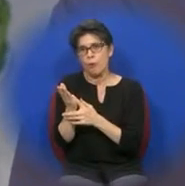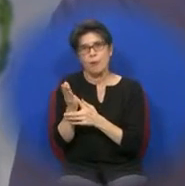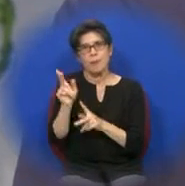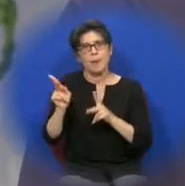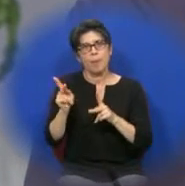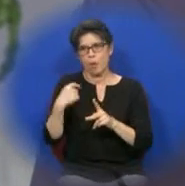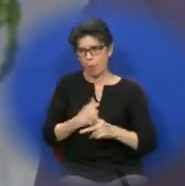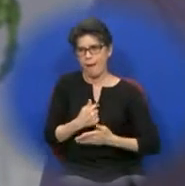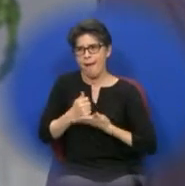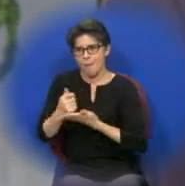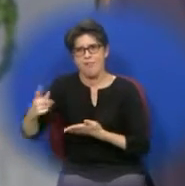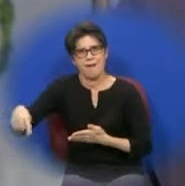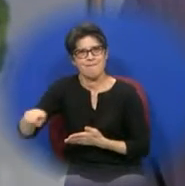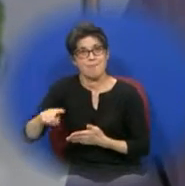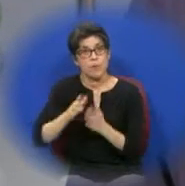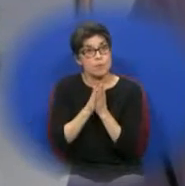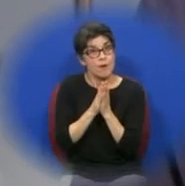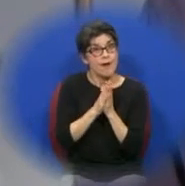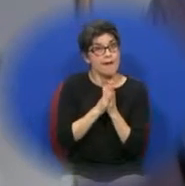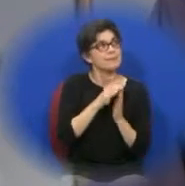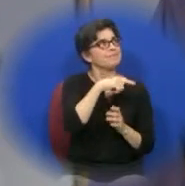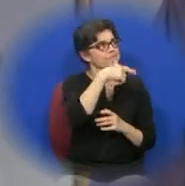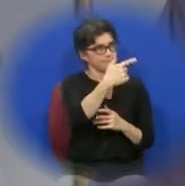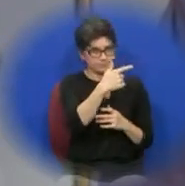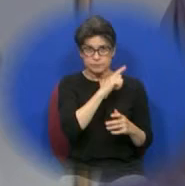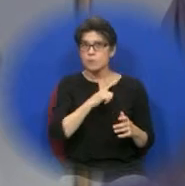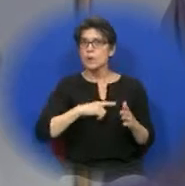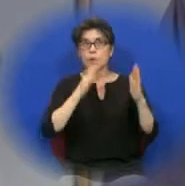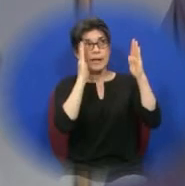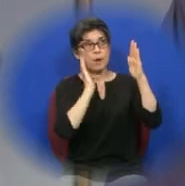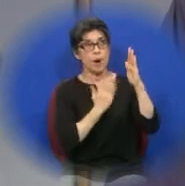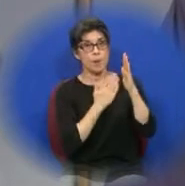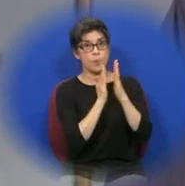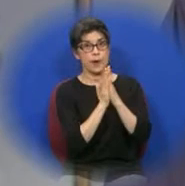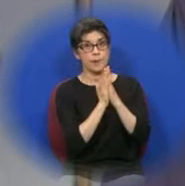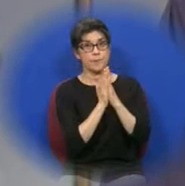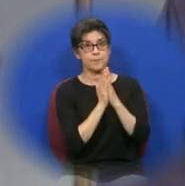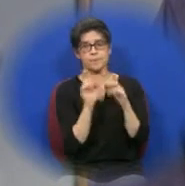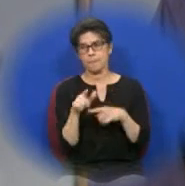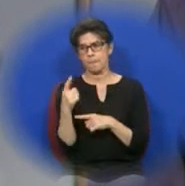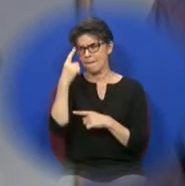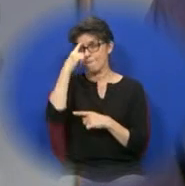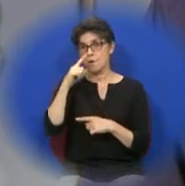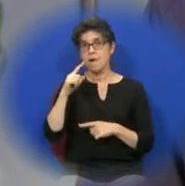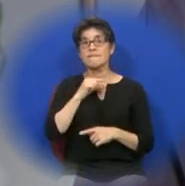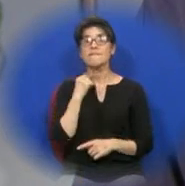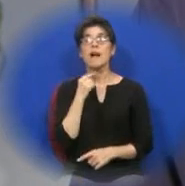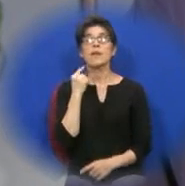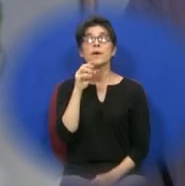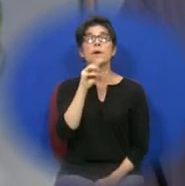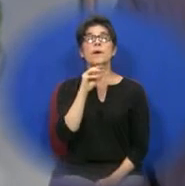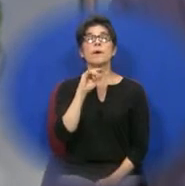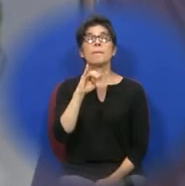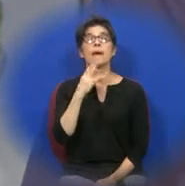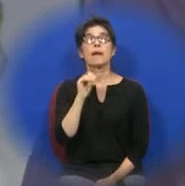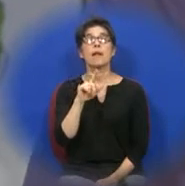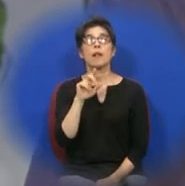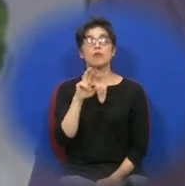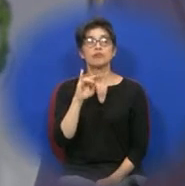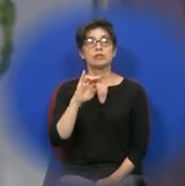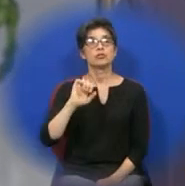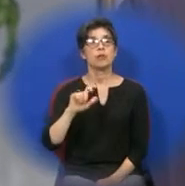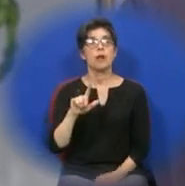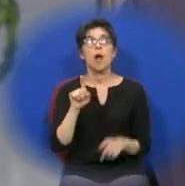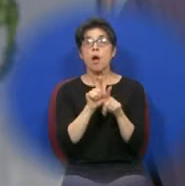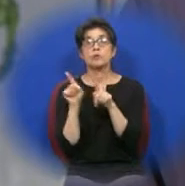We pray to the Lord. Lord, hear our prayer. For Father Michael Ritchell, the intention of this Mass. For